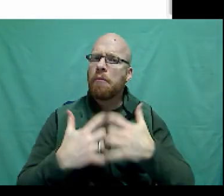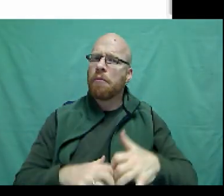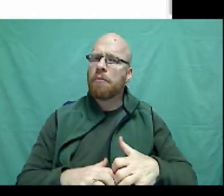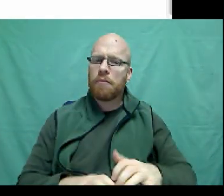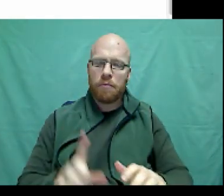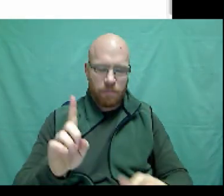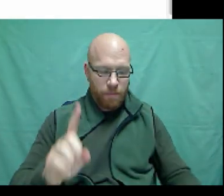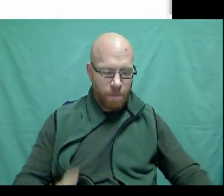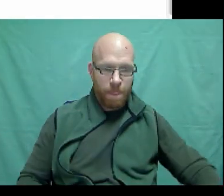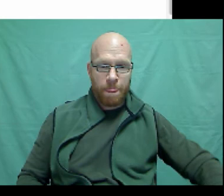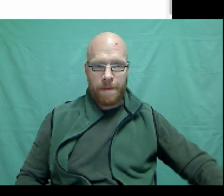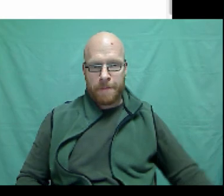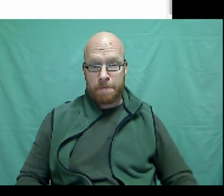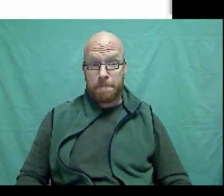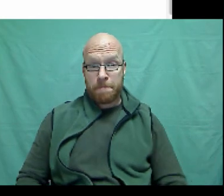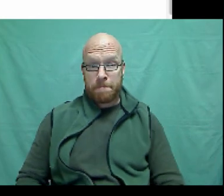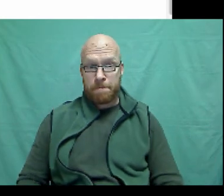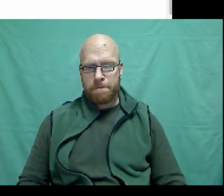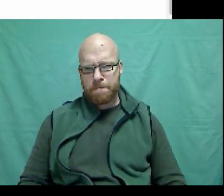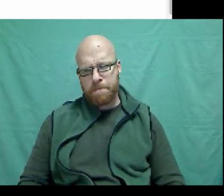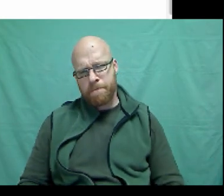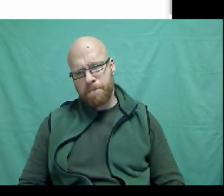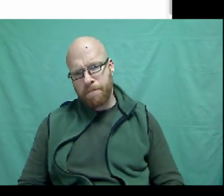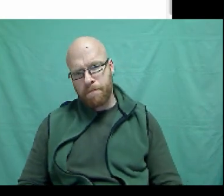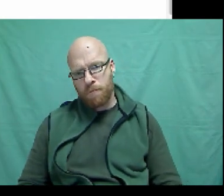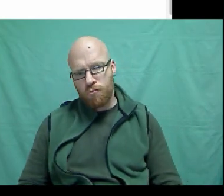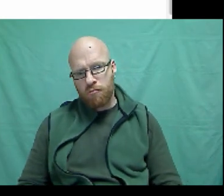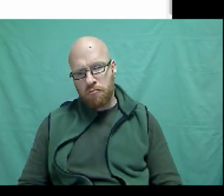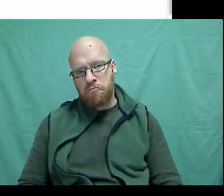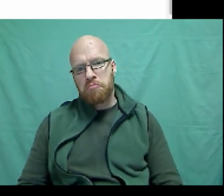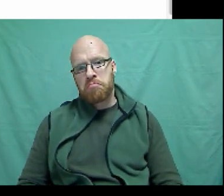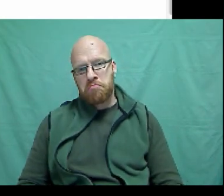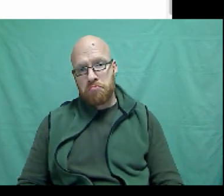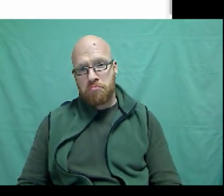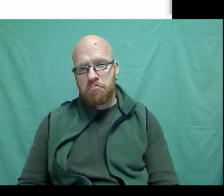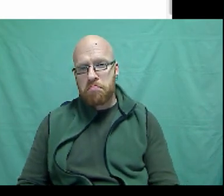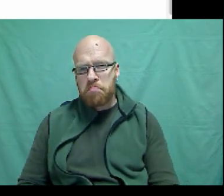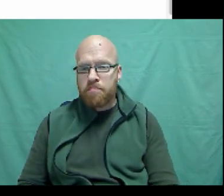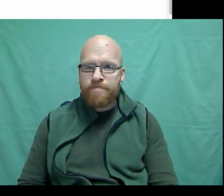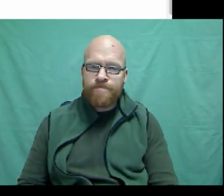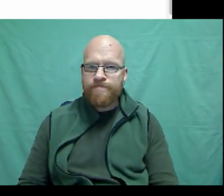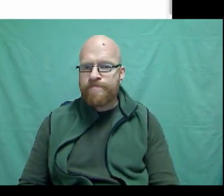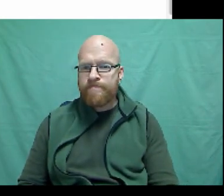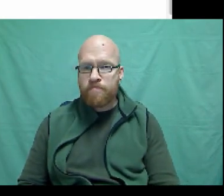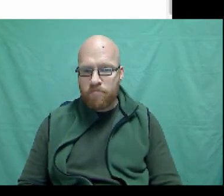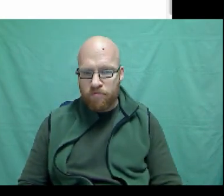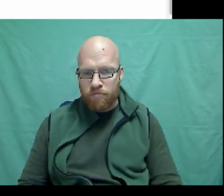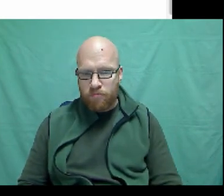do that first, and we'll simplify this as we go.